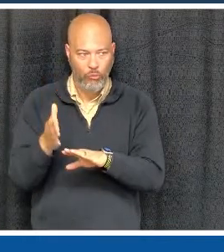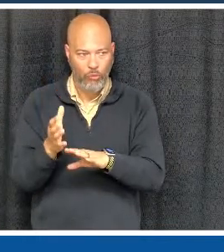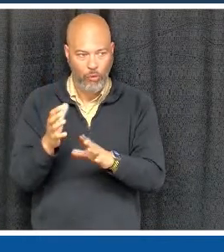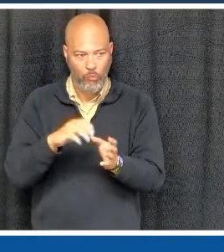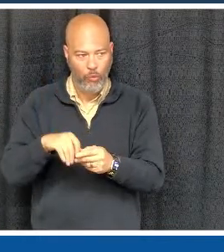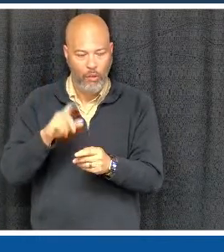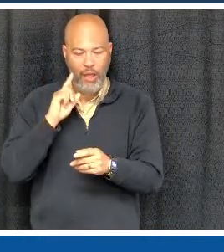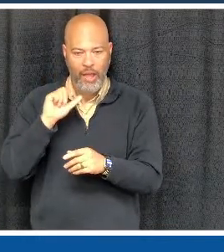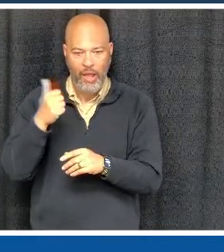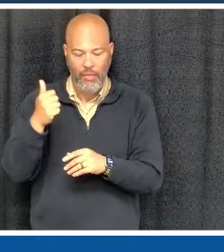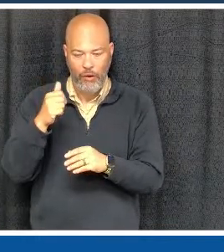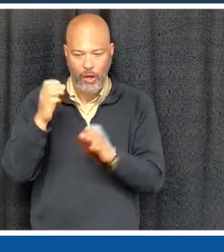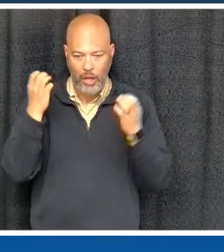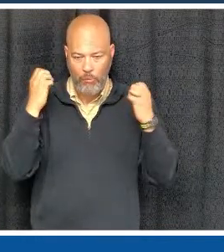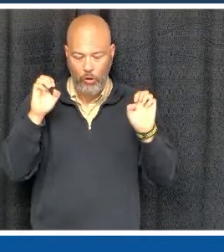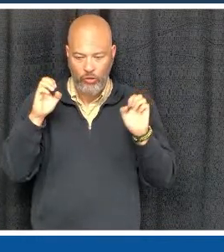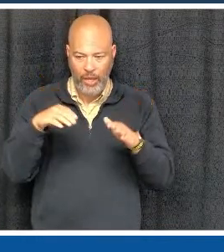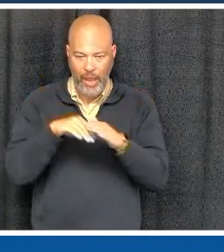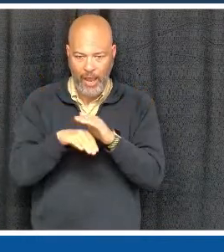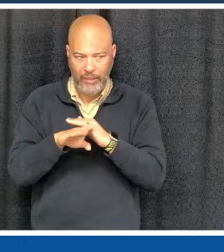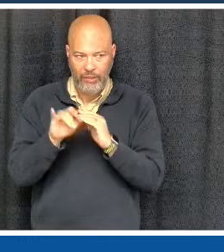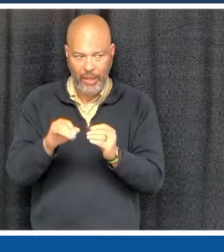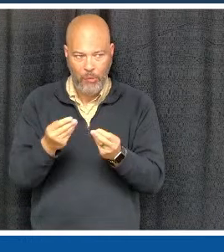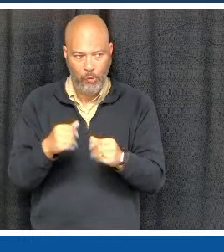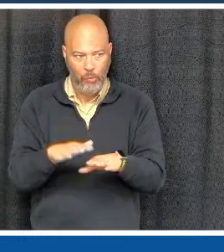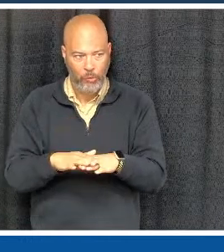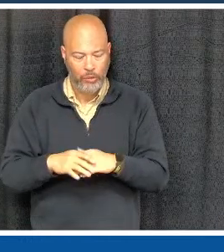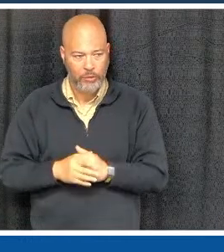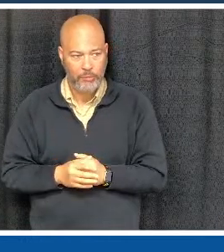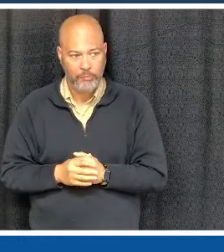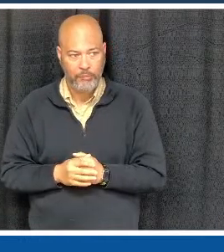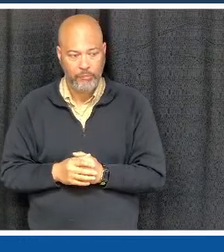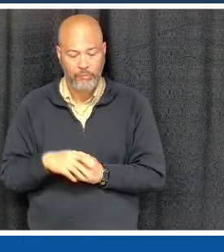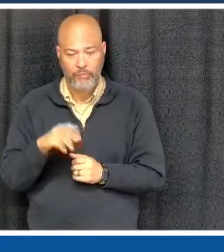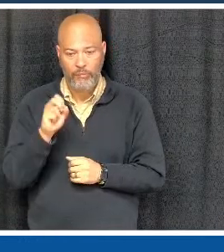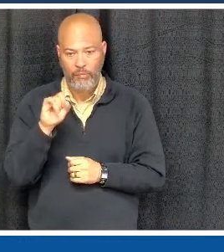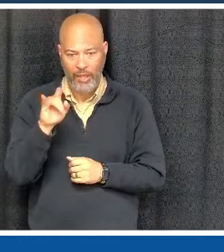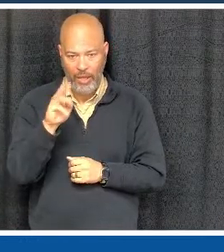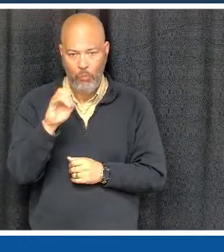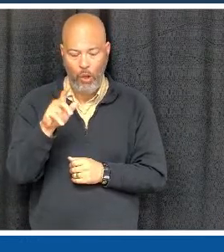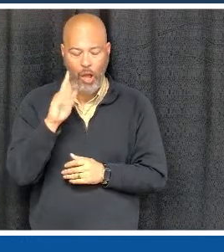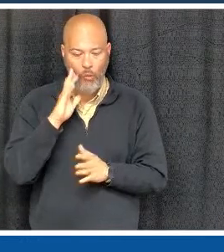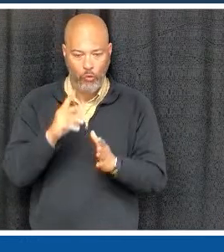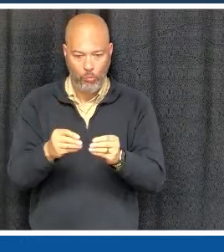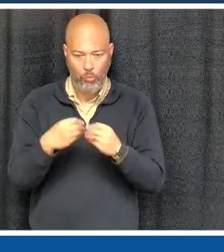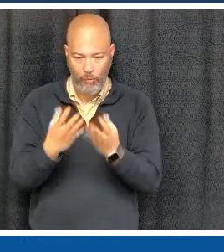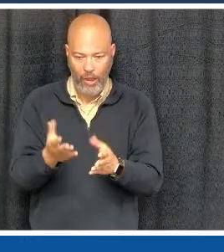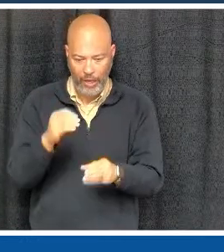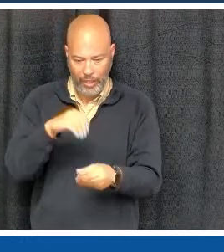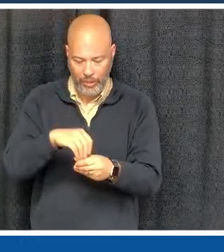other emergency access on that side of the property. Sidewalk will be provided internally and